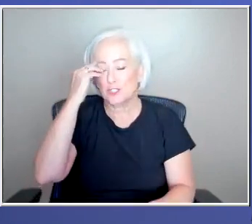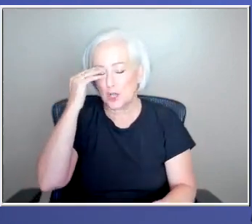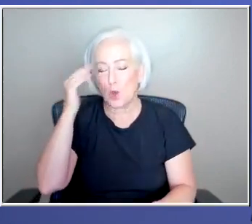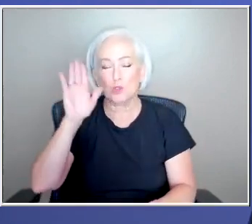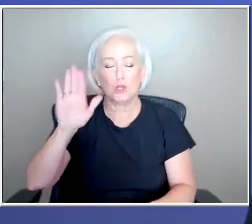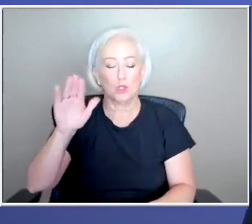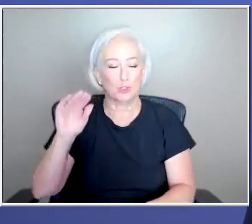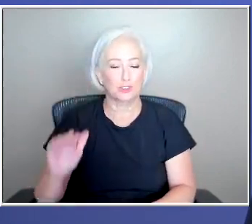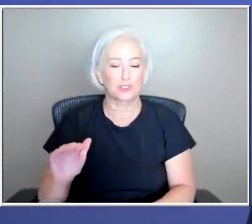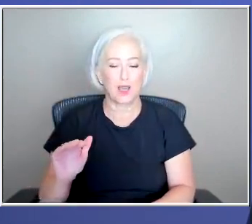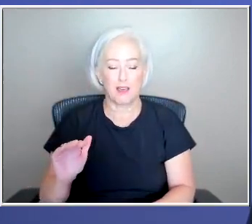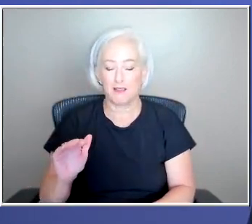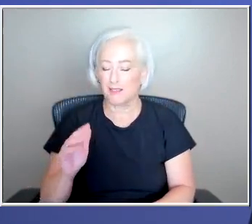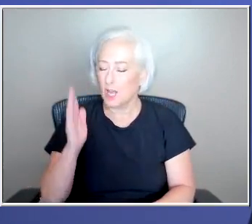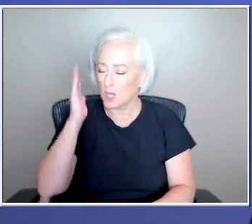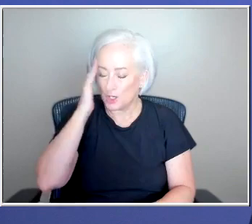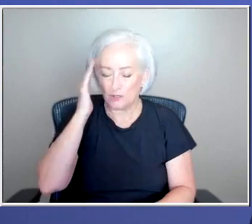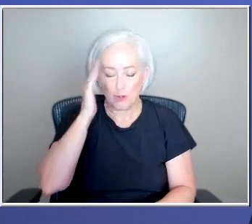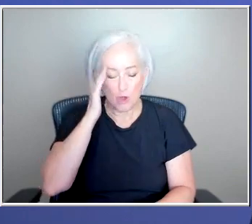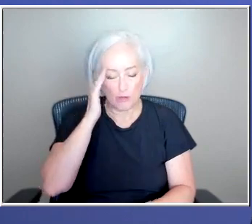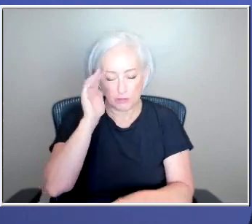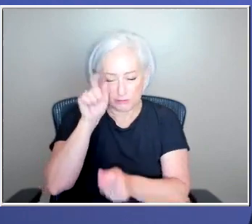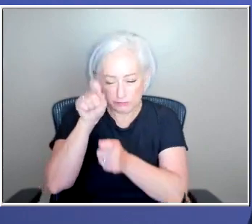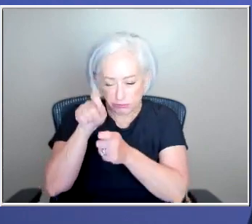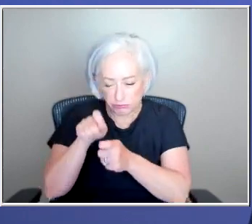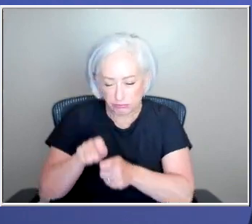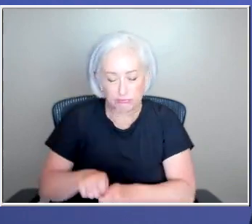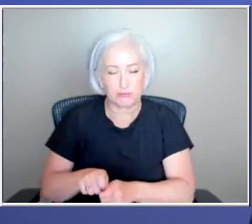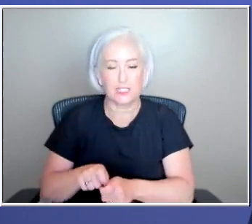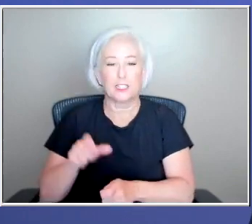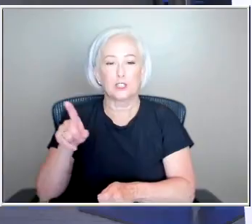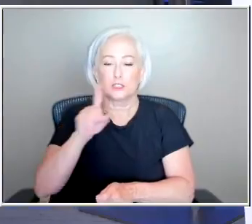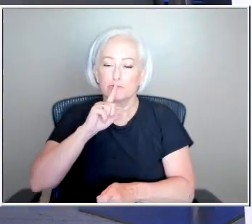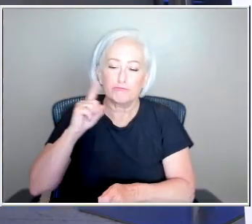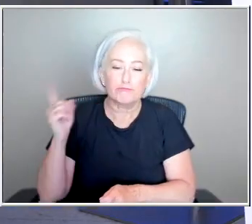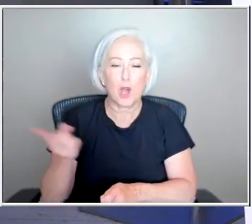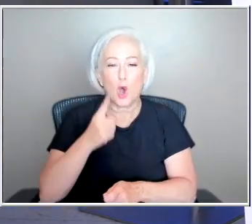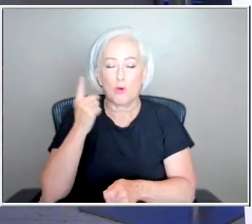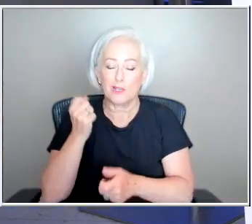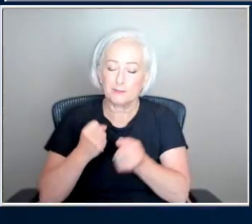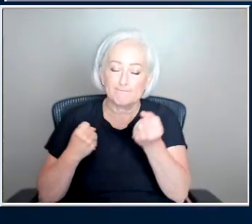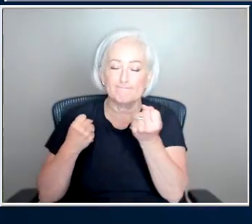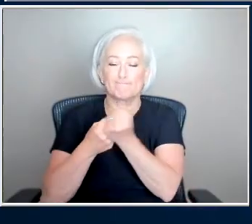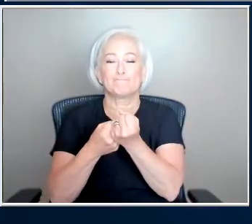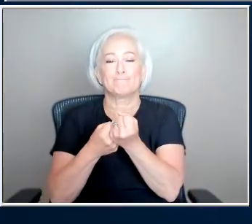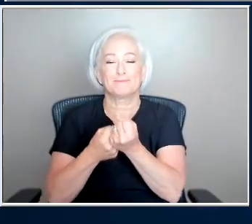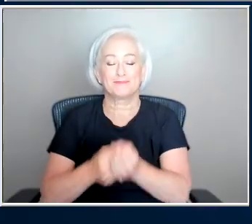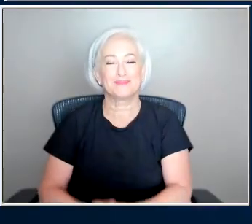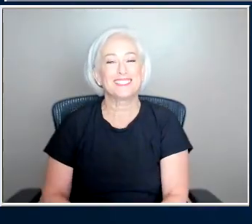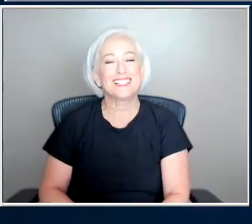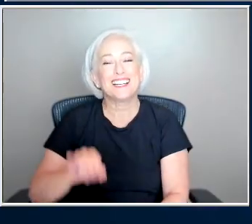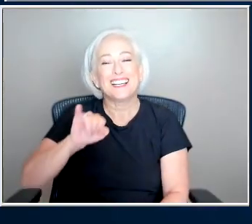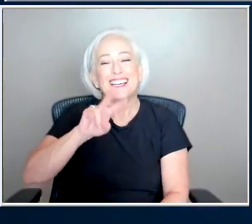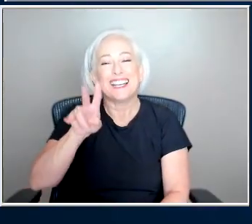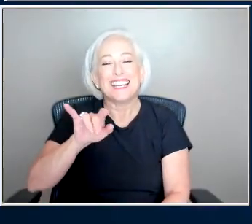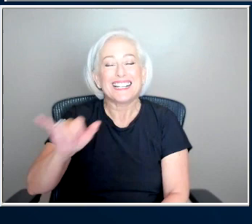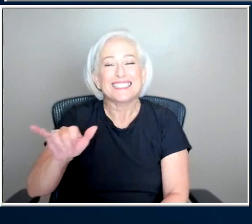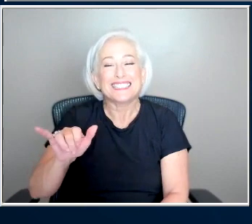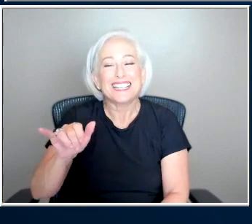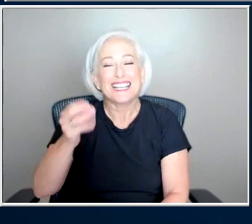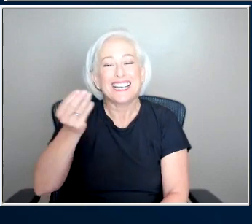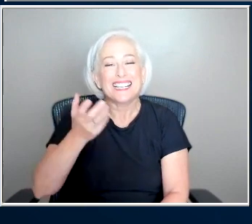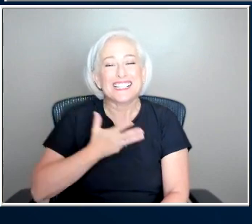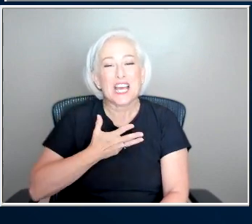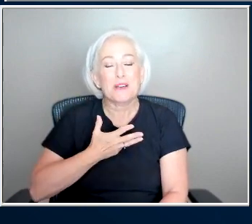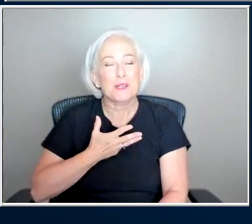well, and she's always her biggest advocate for everything. So Izzy, what's it like coming and being a part of this program,